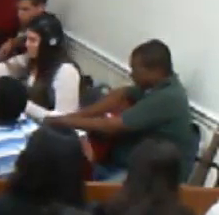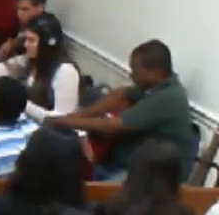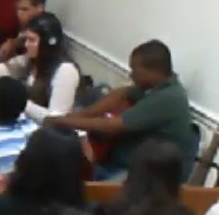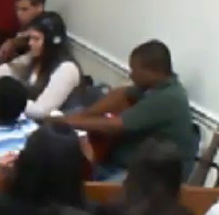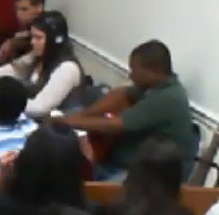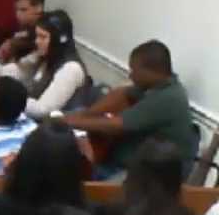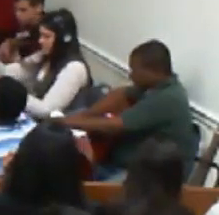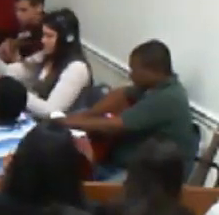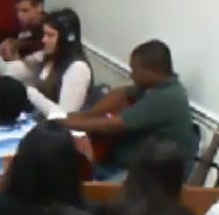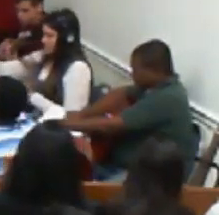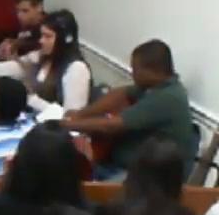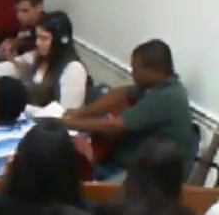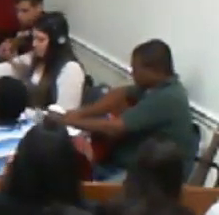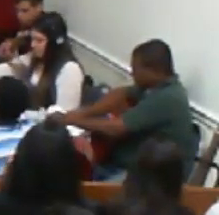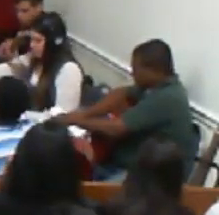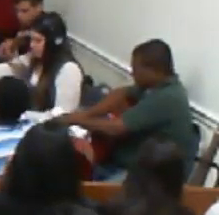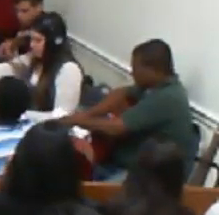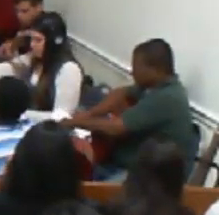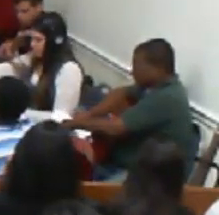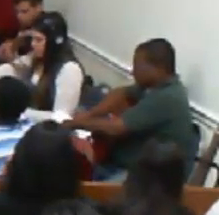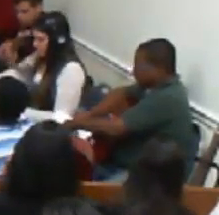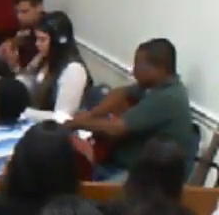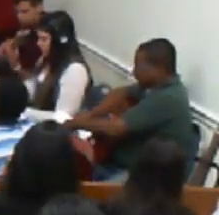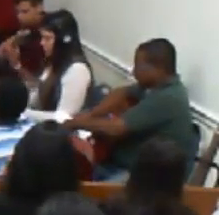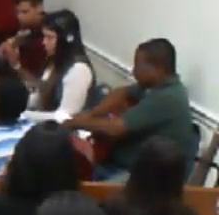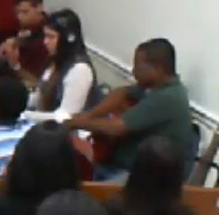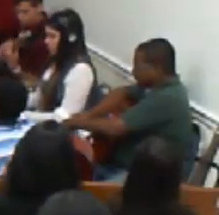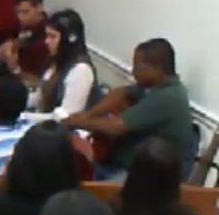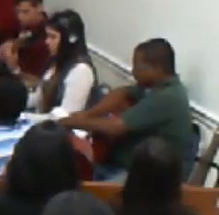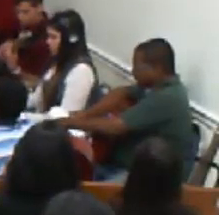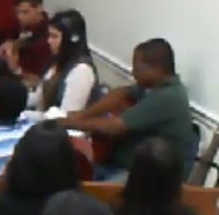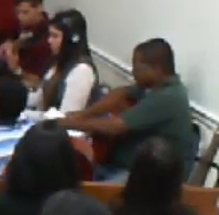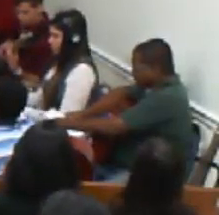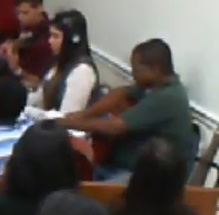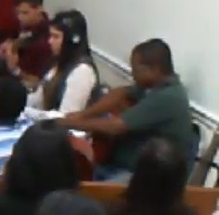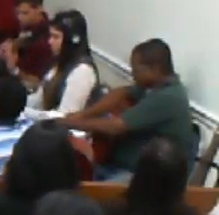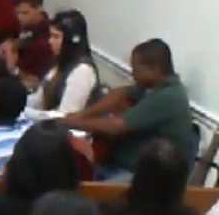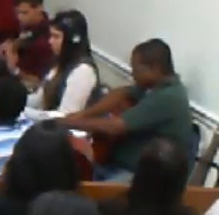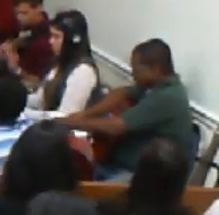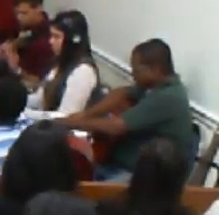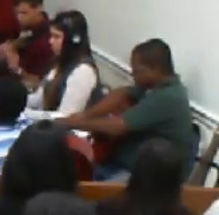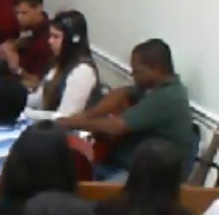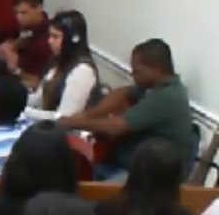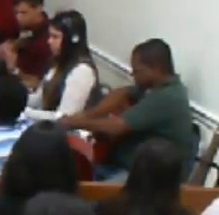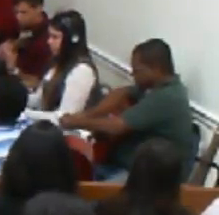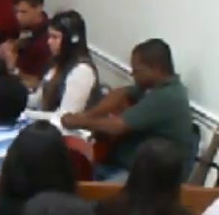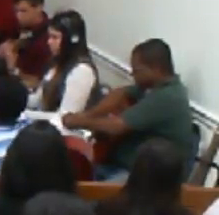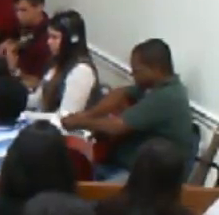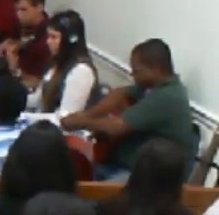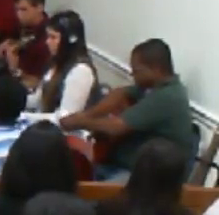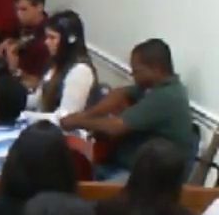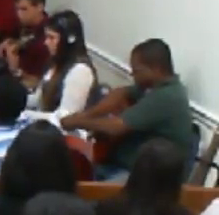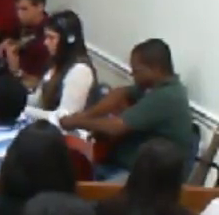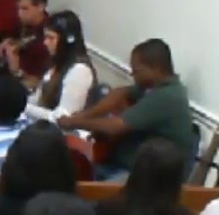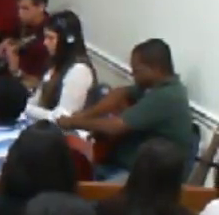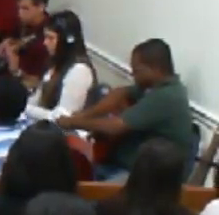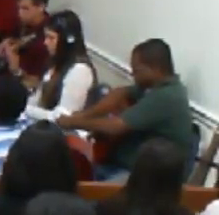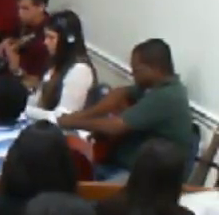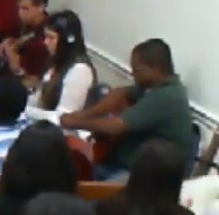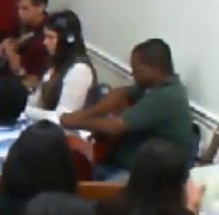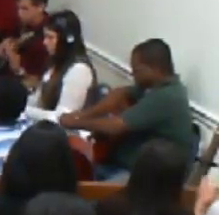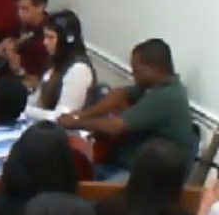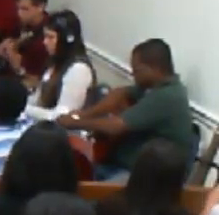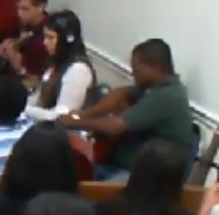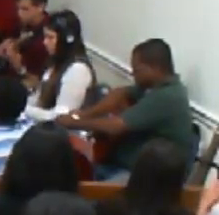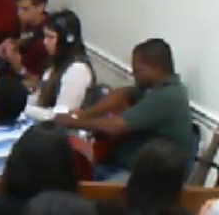You have revealed Yourself on us, to us every day. Thank You for bringing joy to our hearts and have prepared us